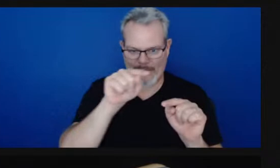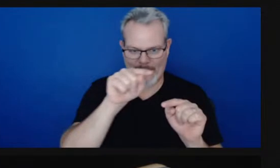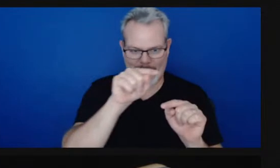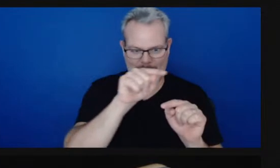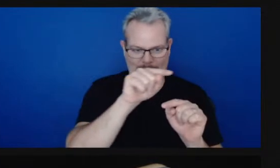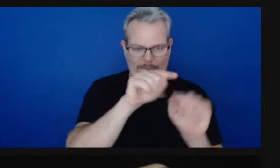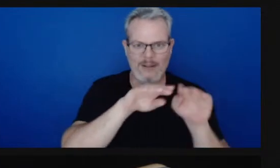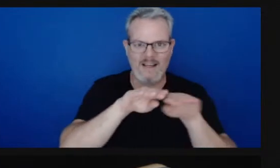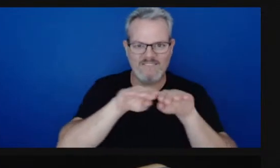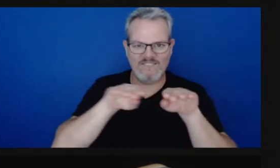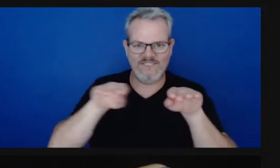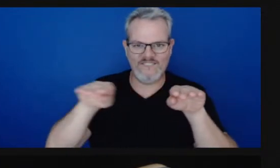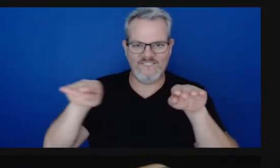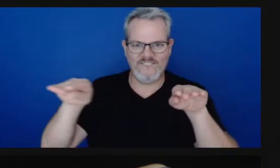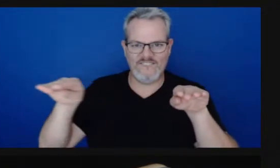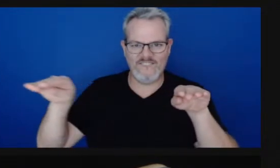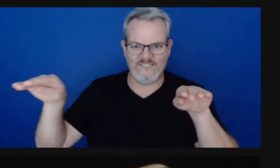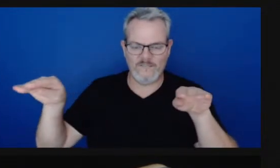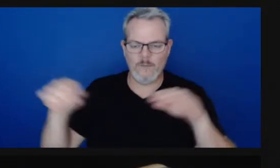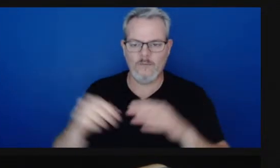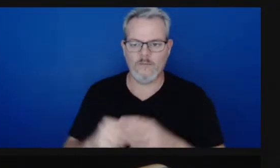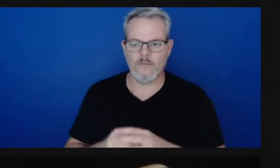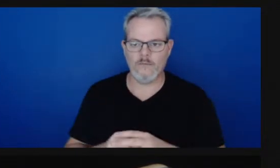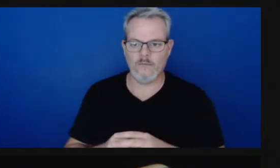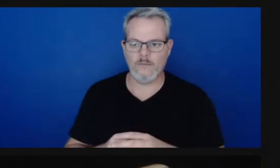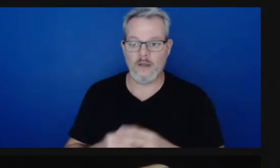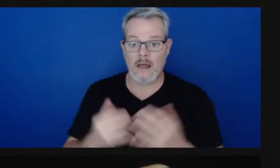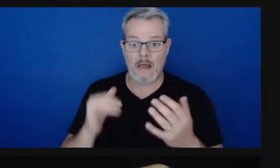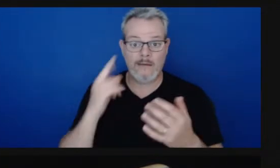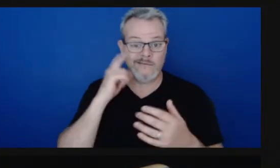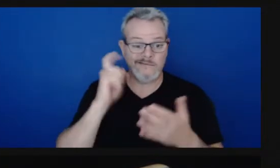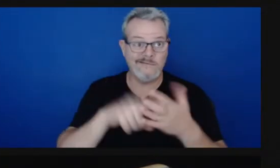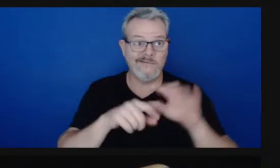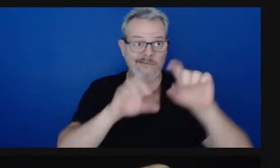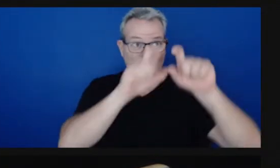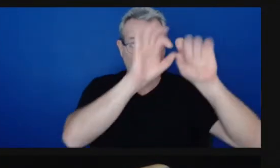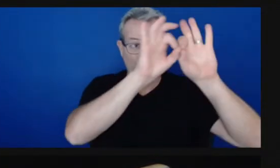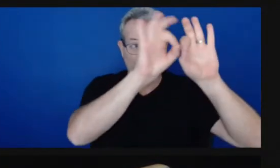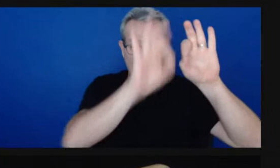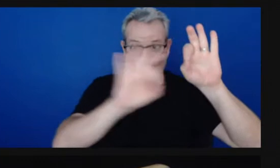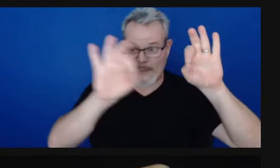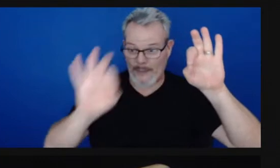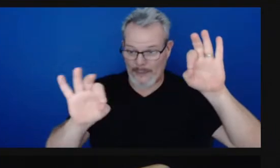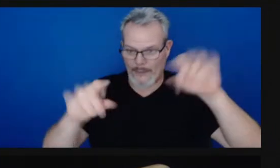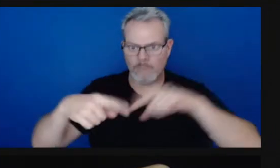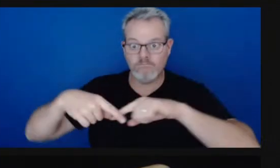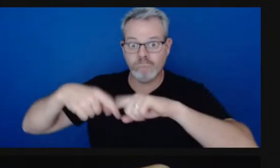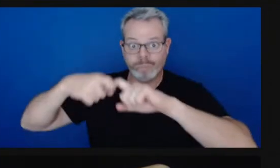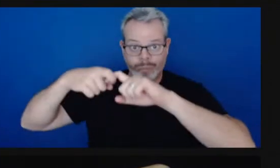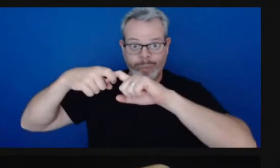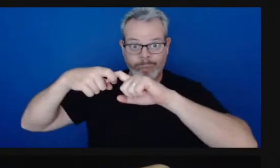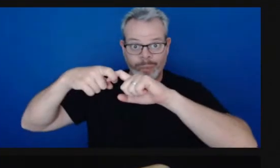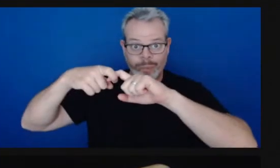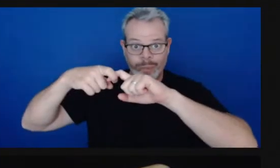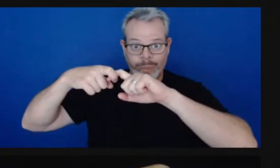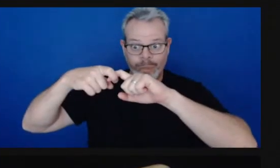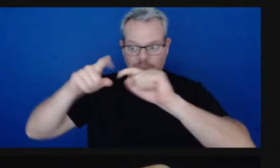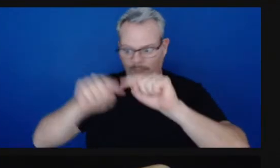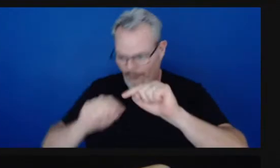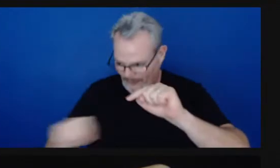Because it is in that in-between zone, right at the apex of the seesaw, if you will, we've seen this